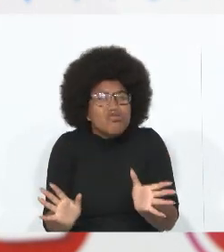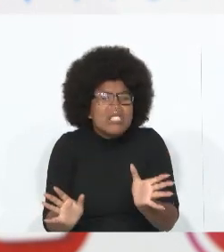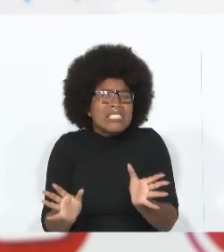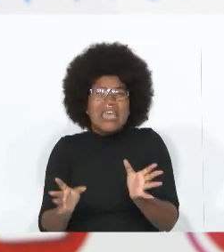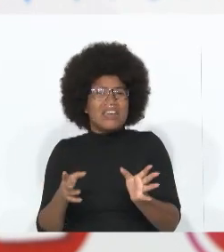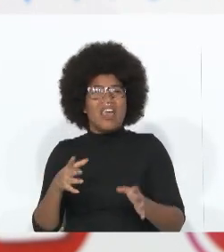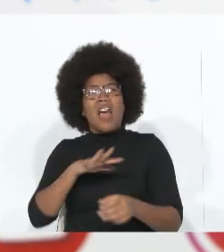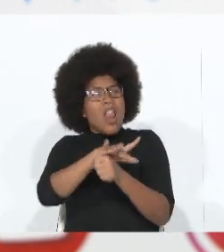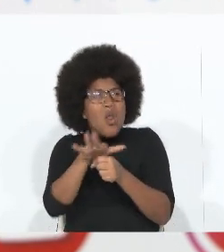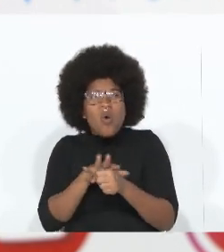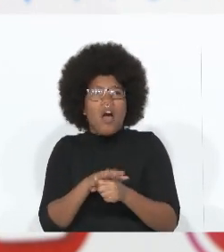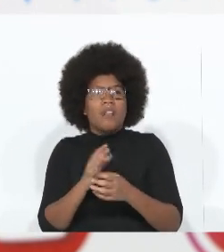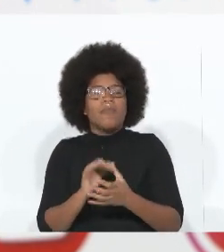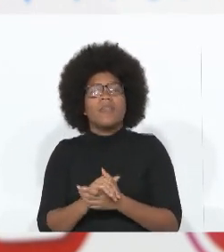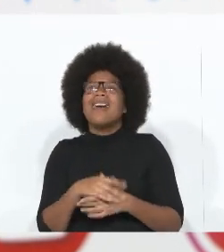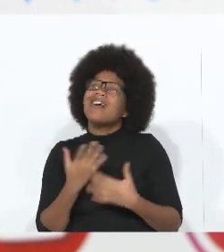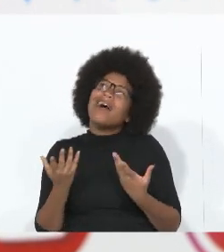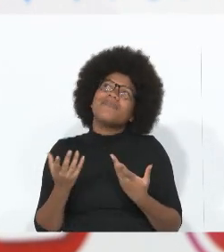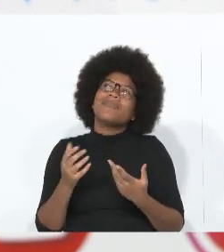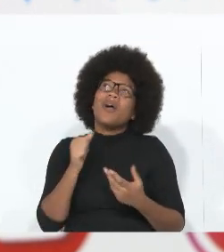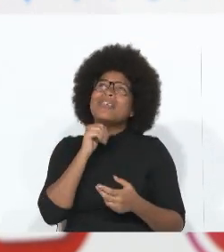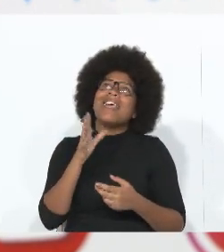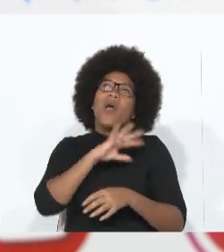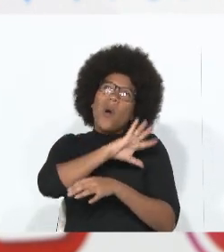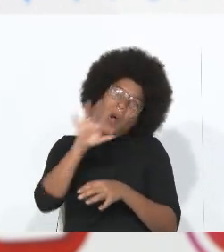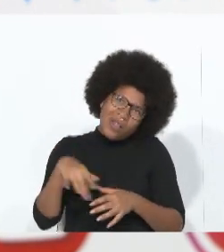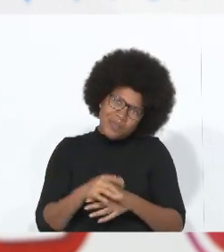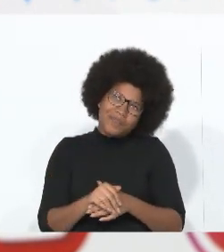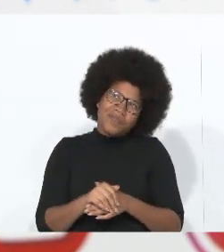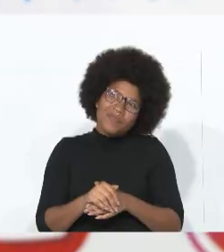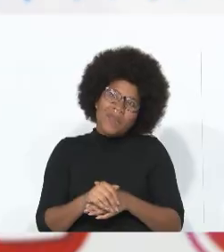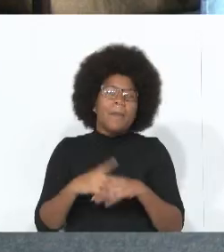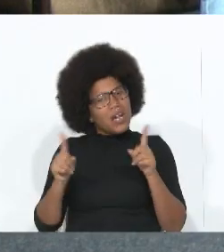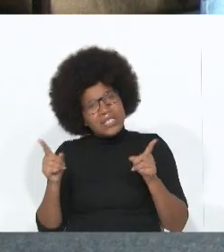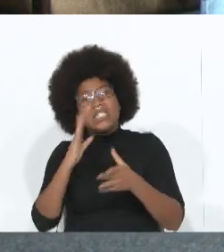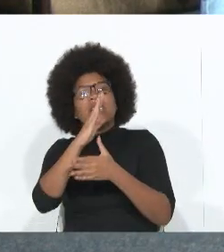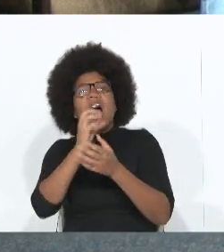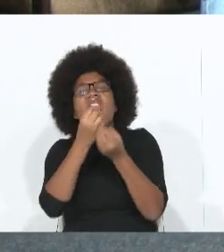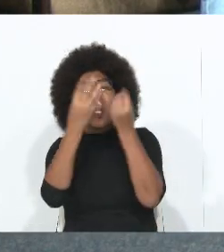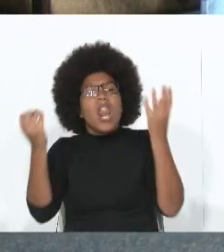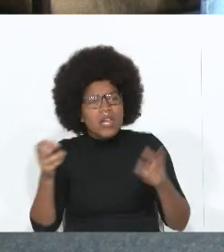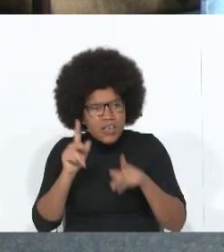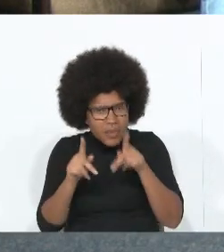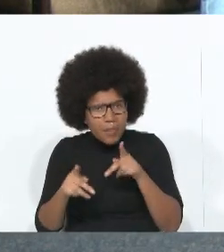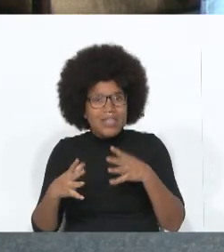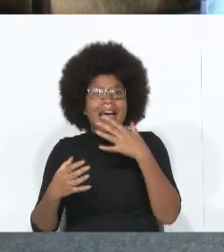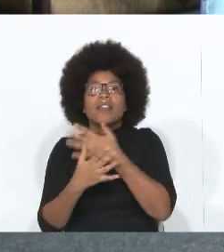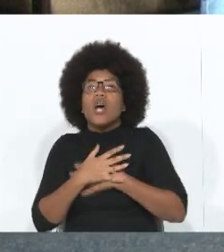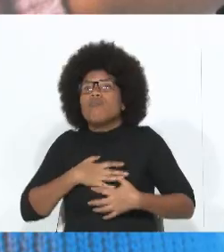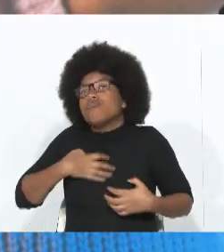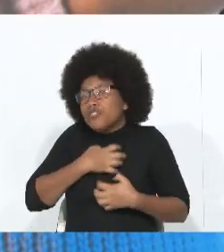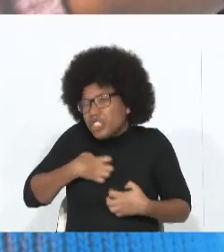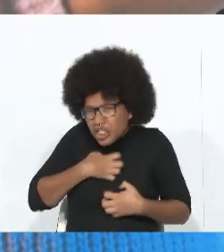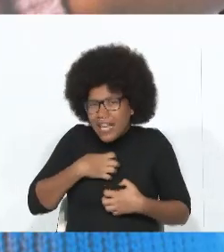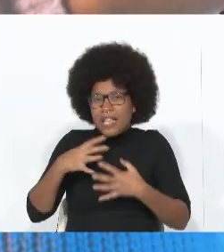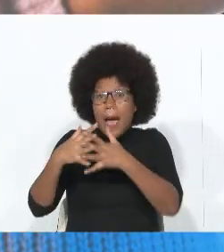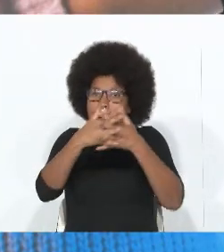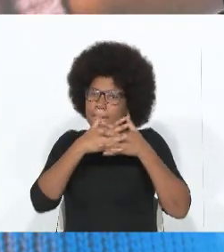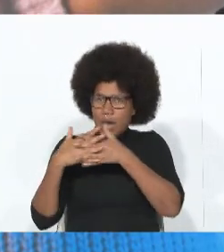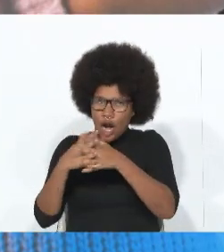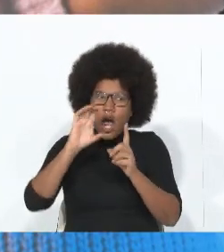there are a fair amount of people in Trinidad appreciate American culture. Well, you better be careful because we're going to let some of